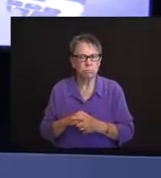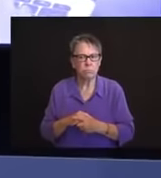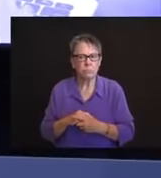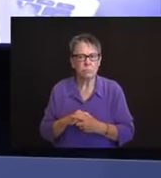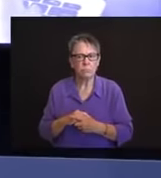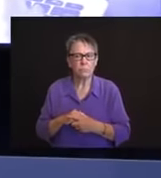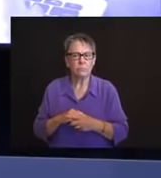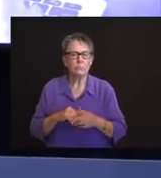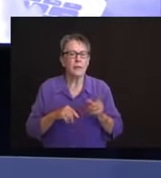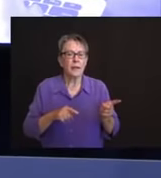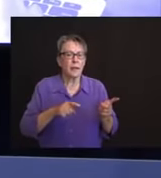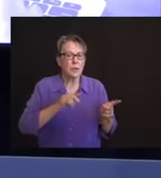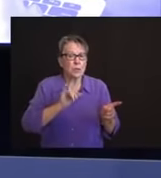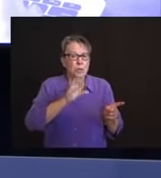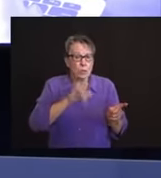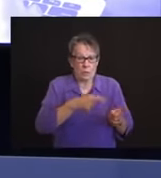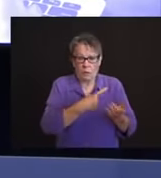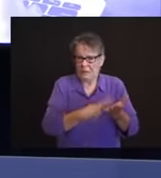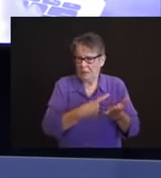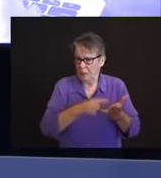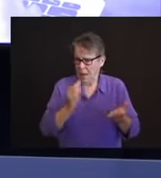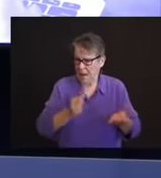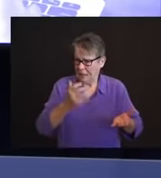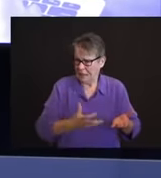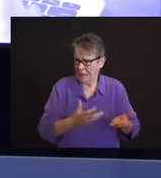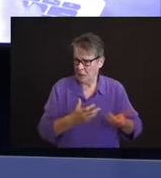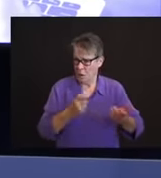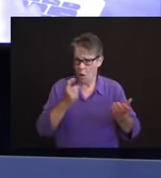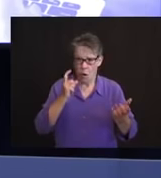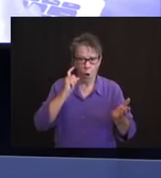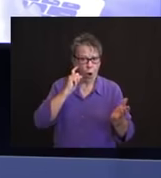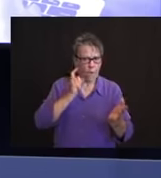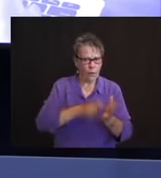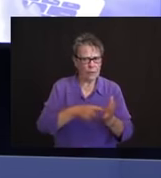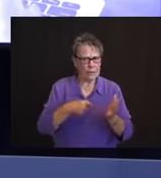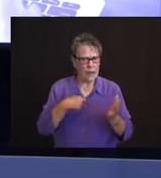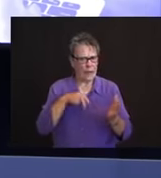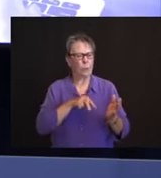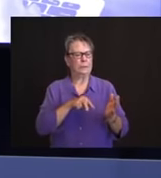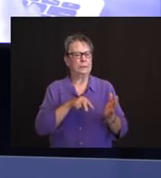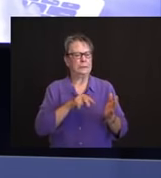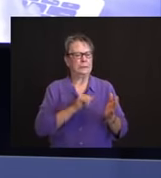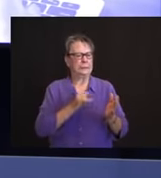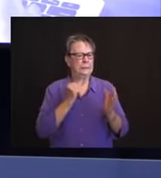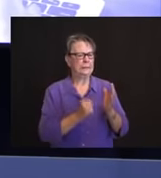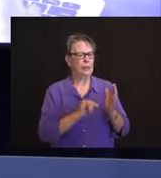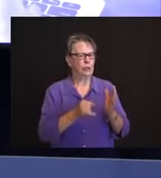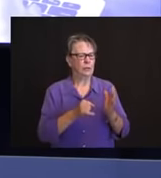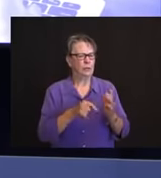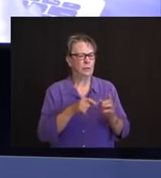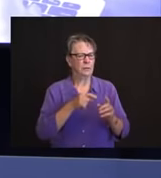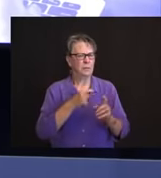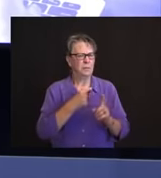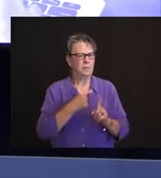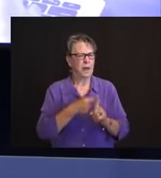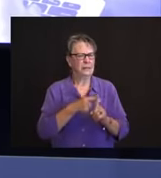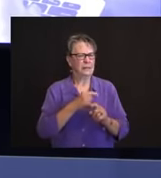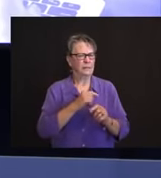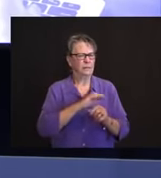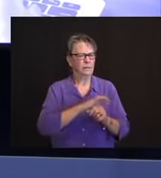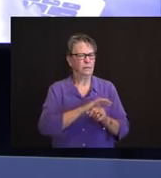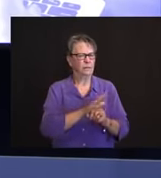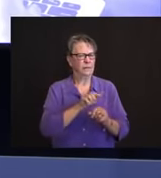vigilant whenever a positivity rate increases, but the specificity of the rate is something we have to look at. It could be that the